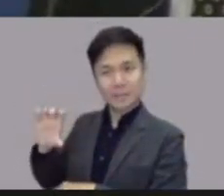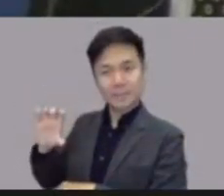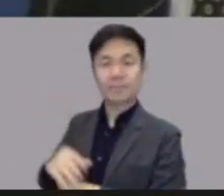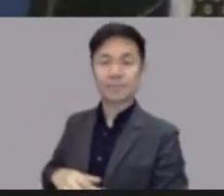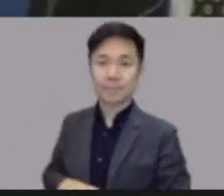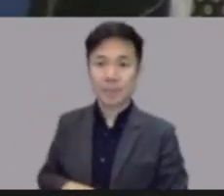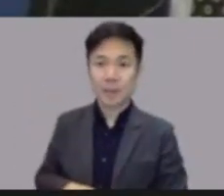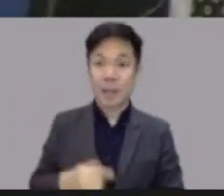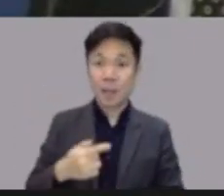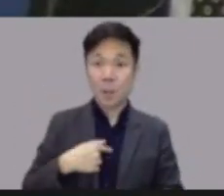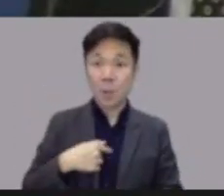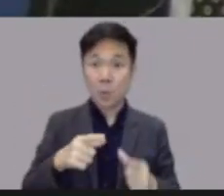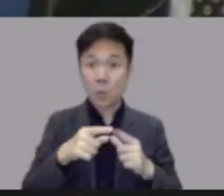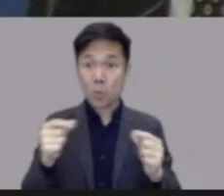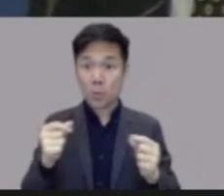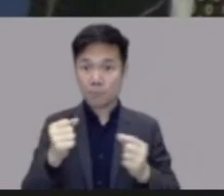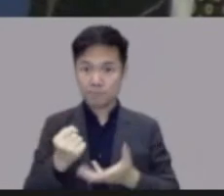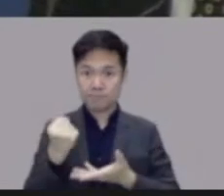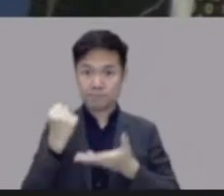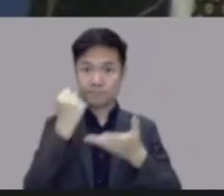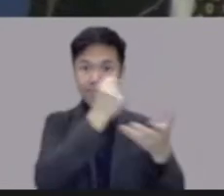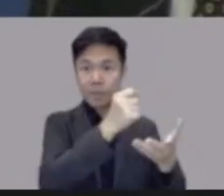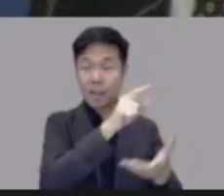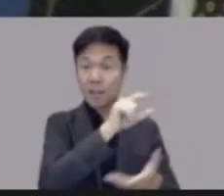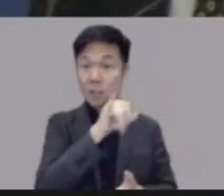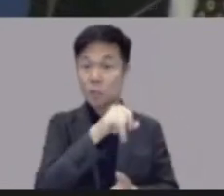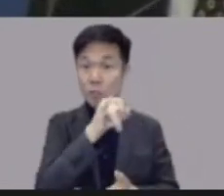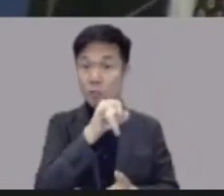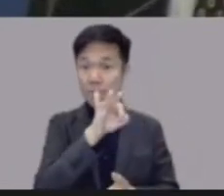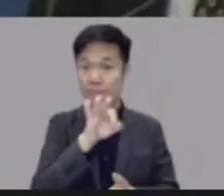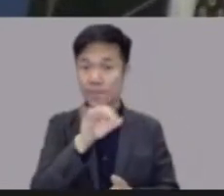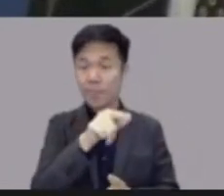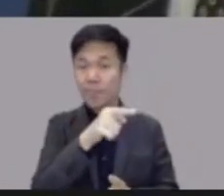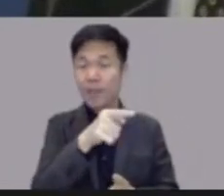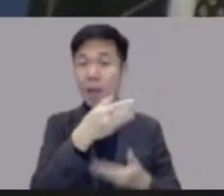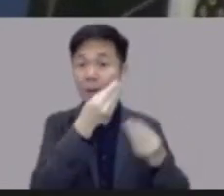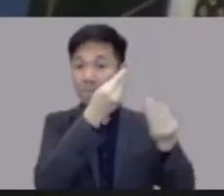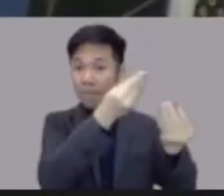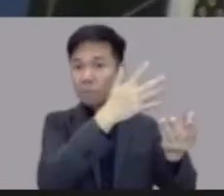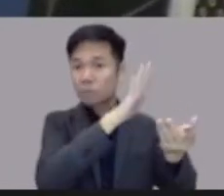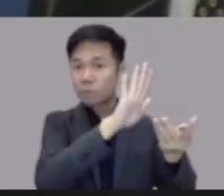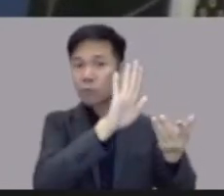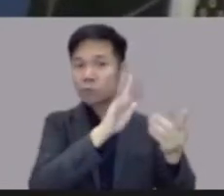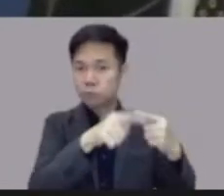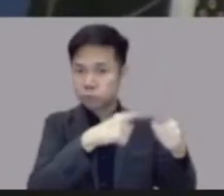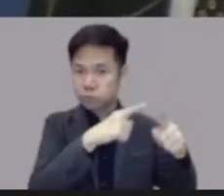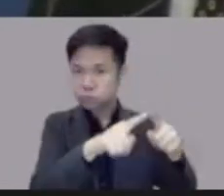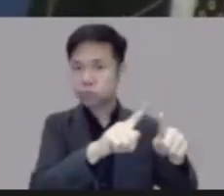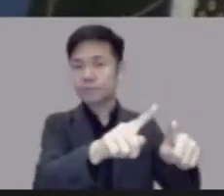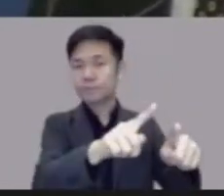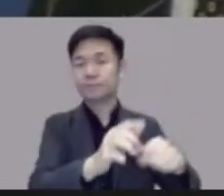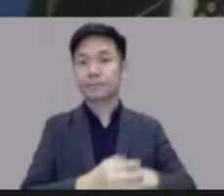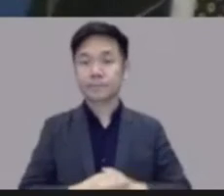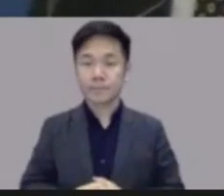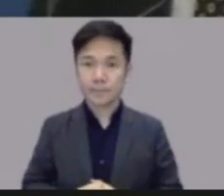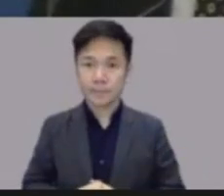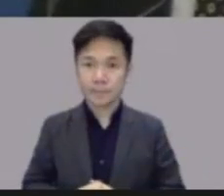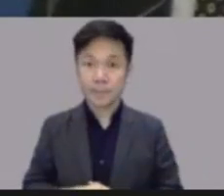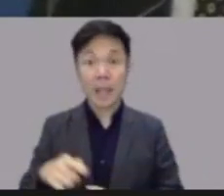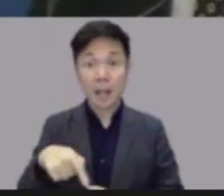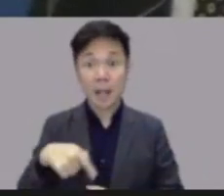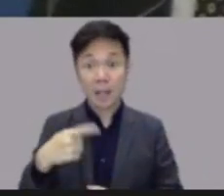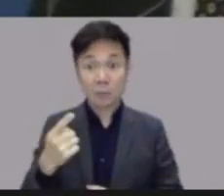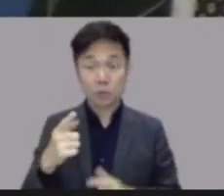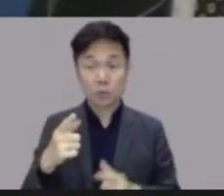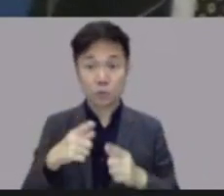donor to the Jeff on these including on these initiatives Japan stands ready to continue to assist